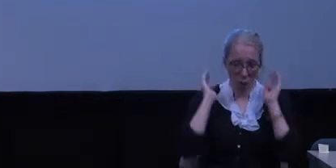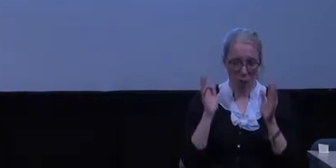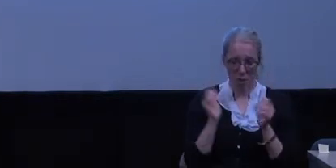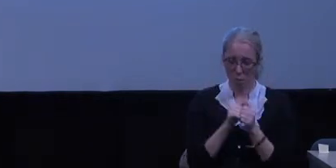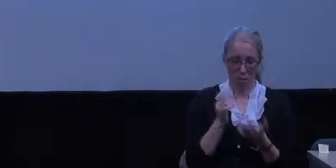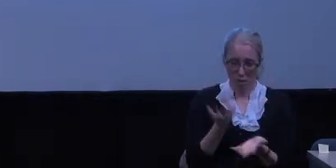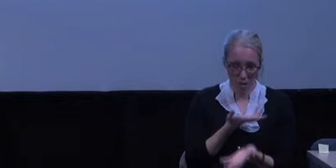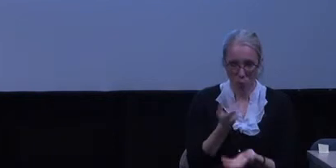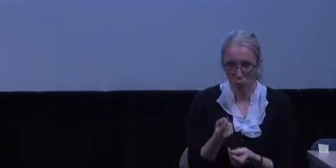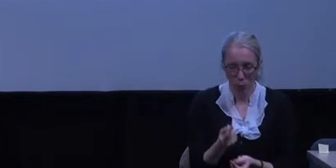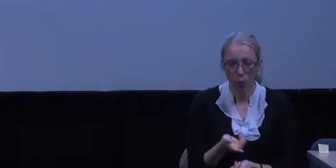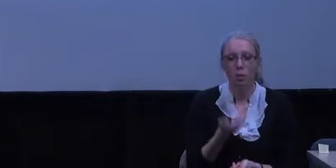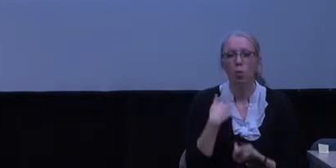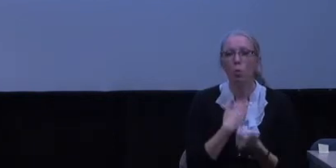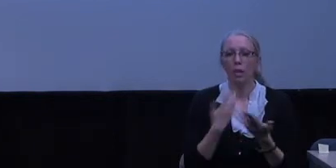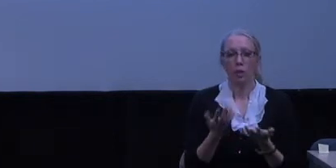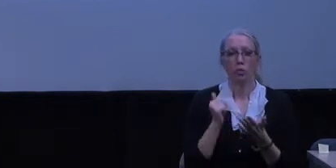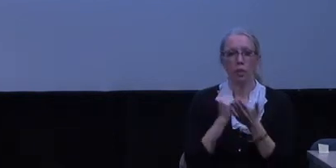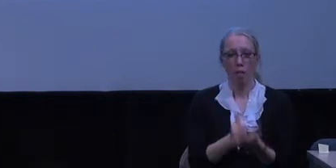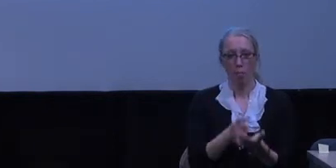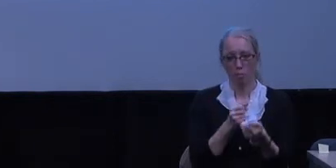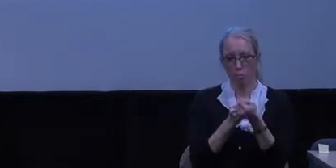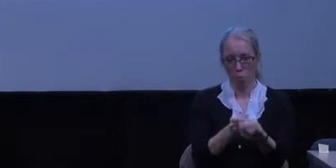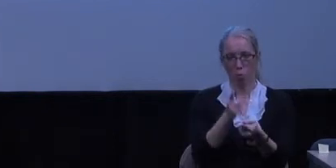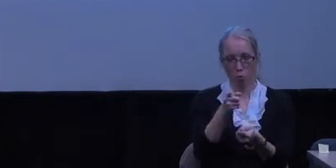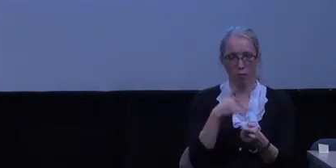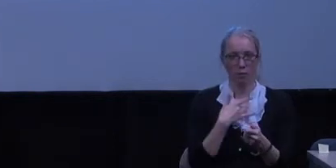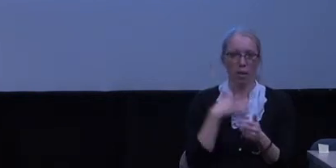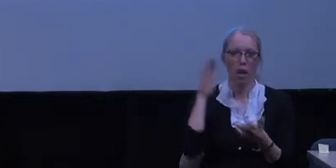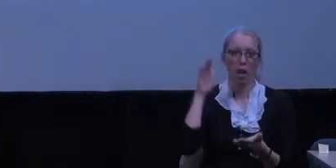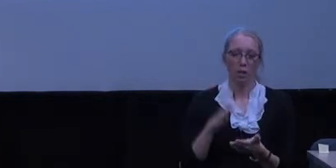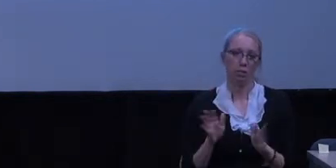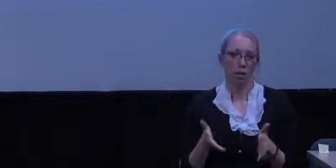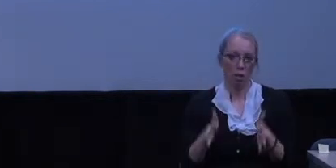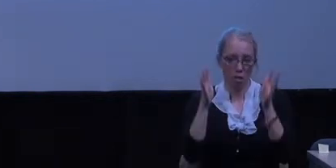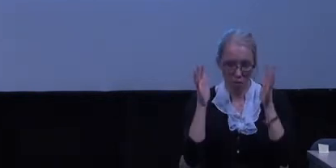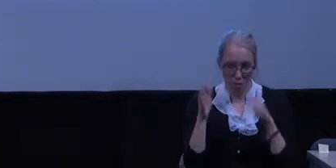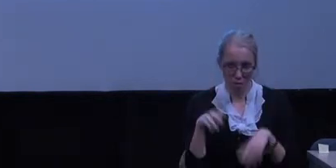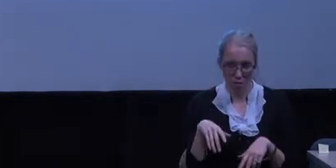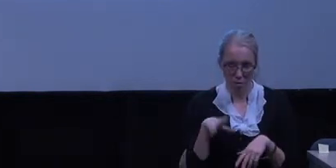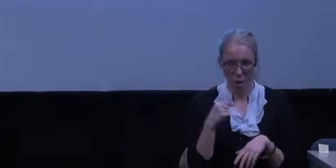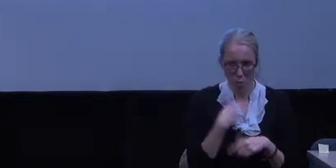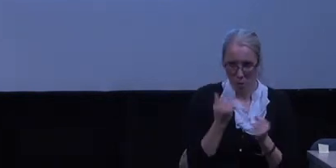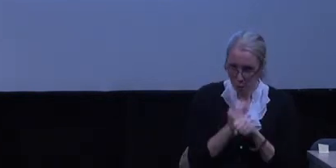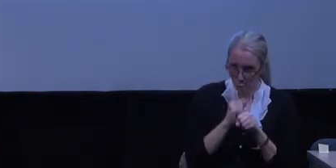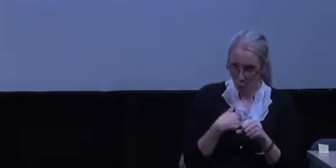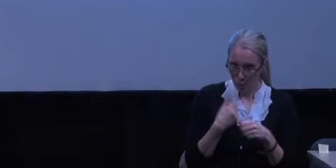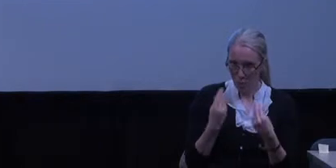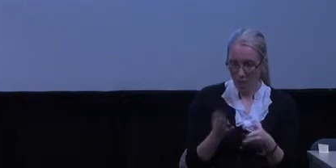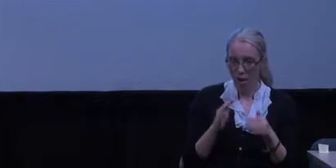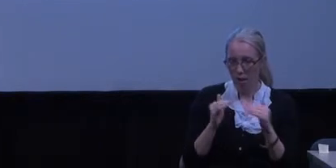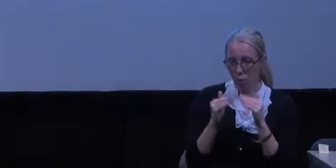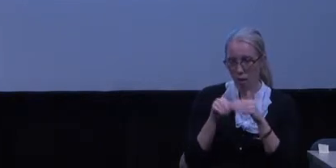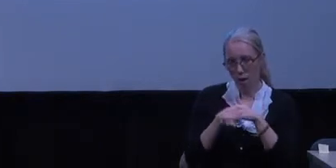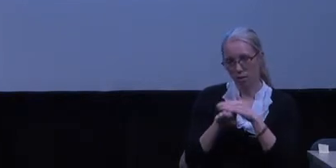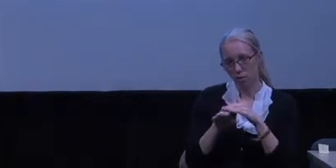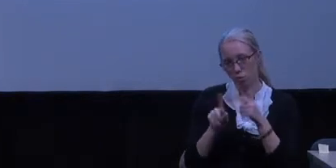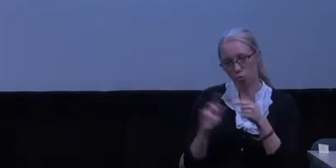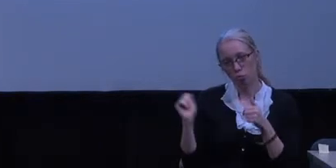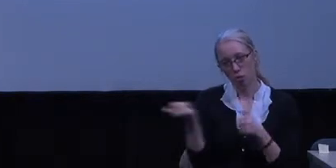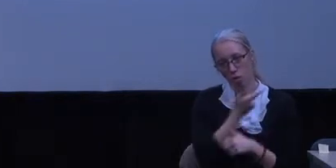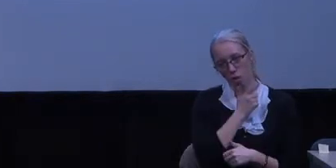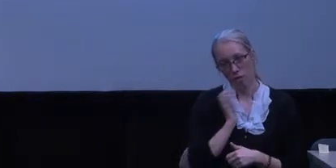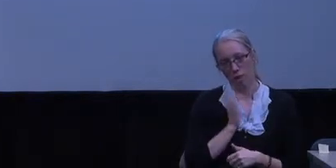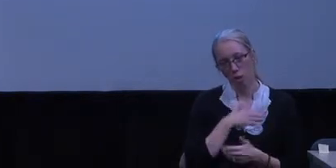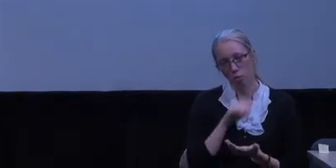here to try to help calm the waters and make sure that we are providing equal access to all of our students. So please utilize